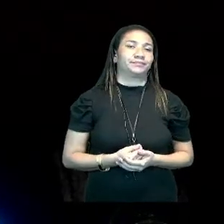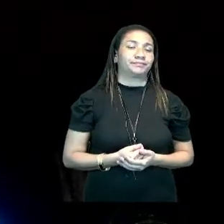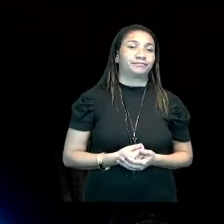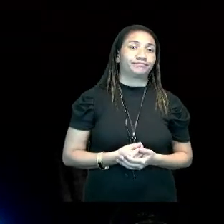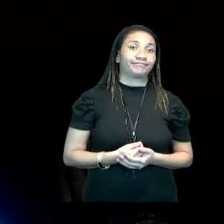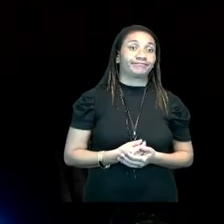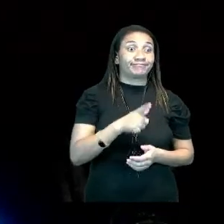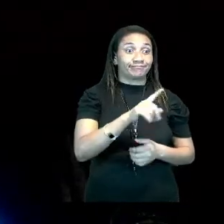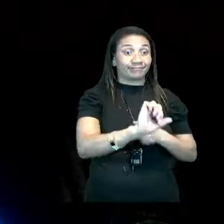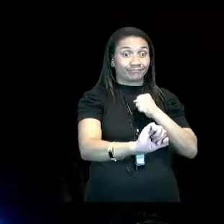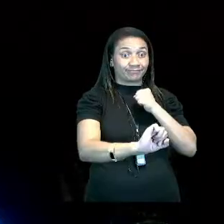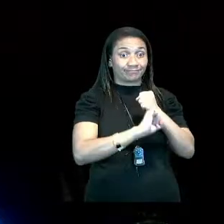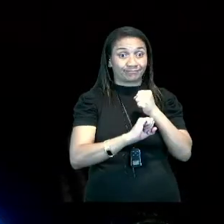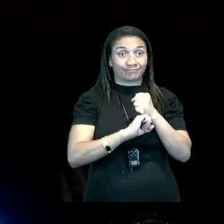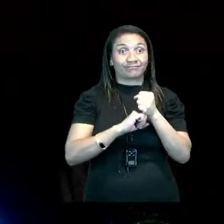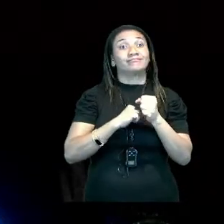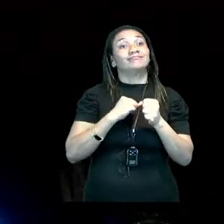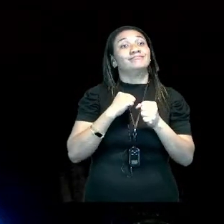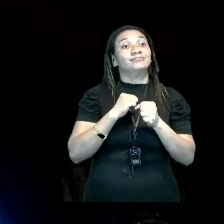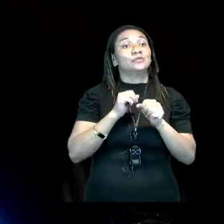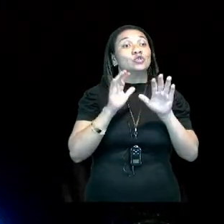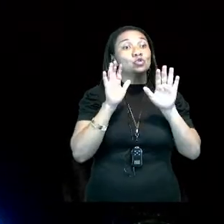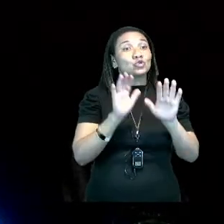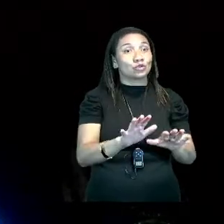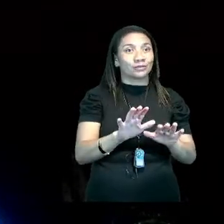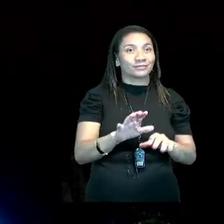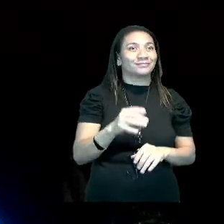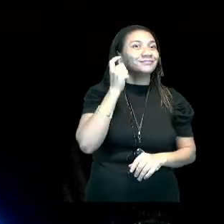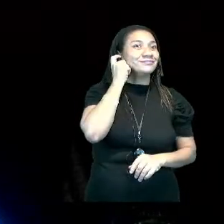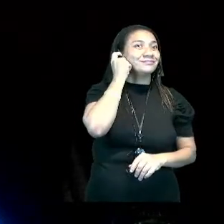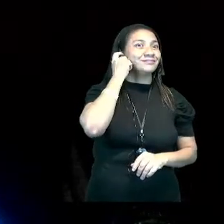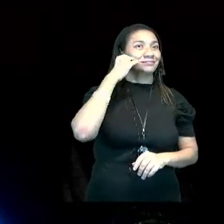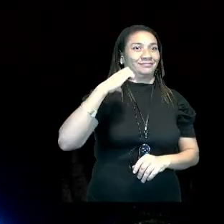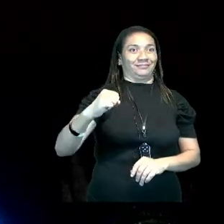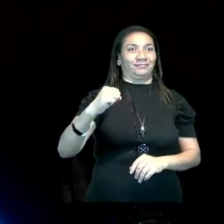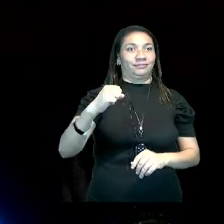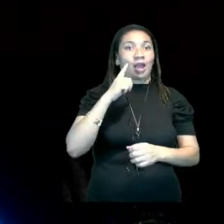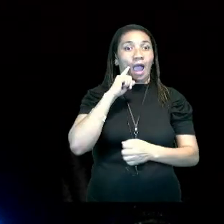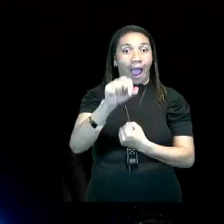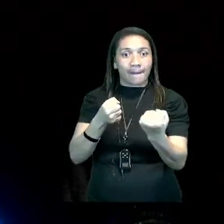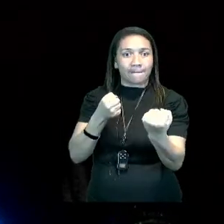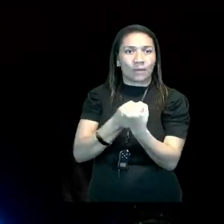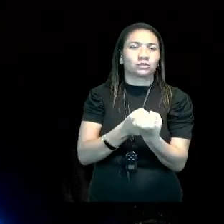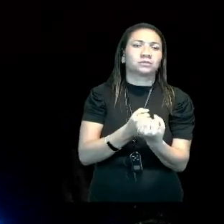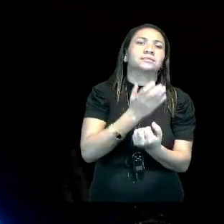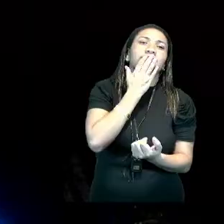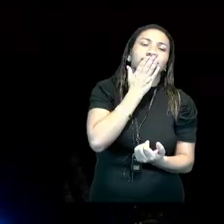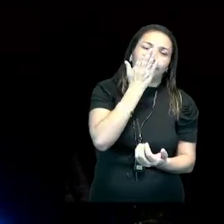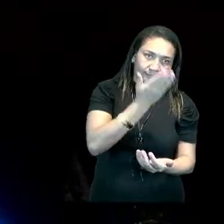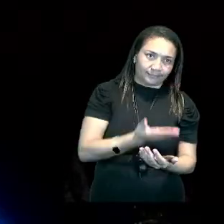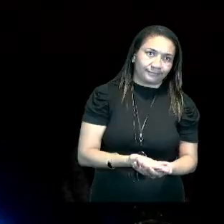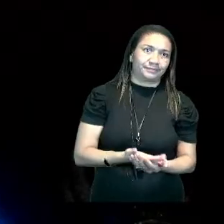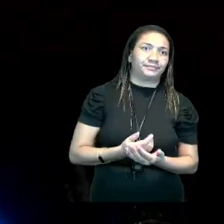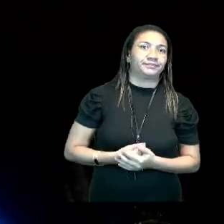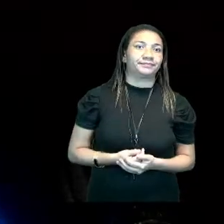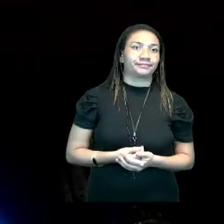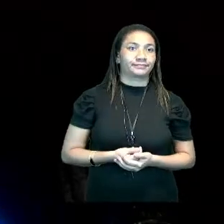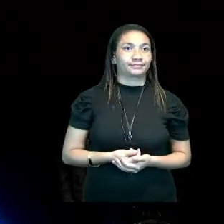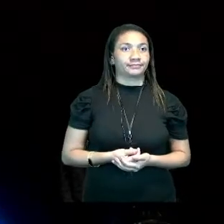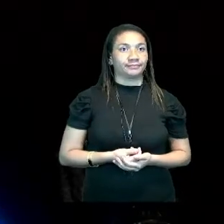Francia Marquez, the work that she has done here in Colombia, and the reverberations all over the world.